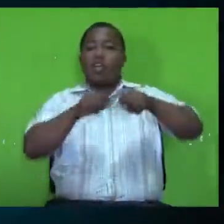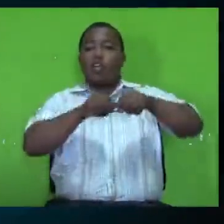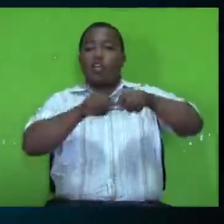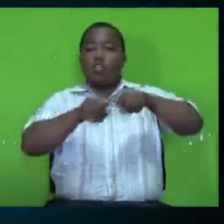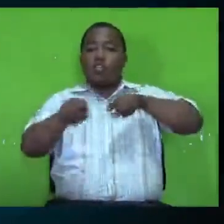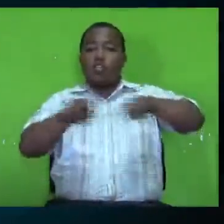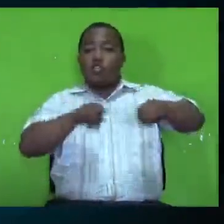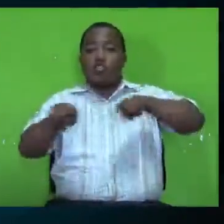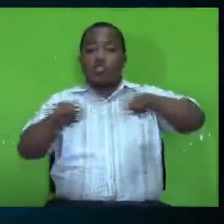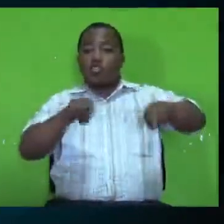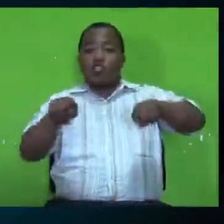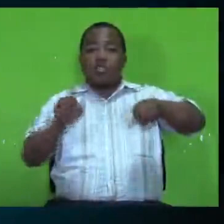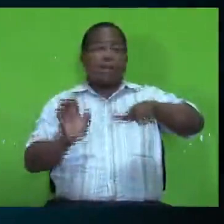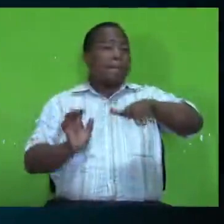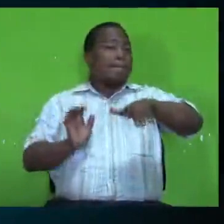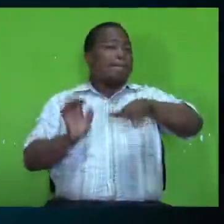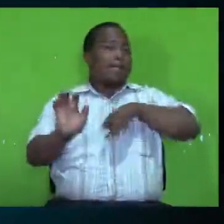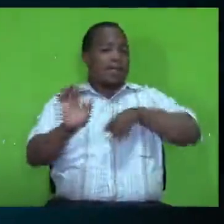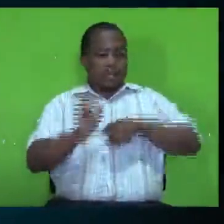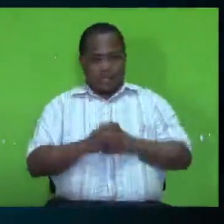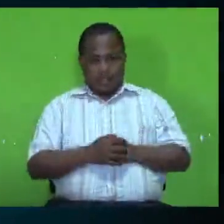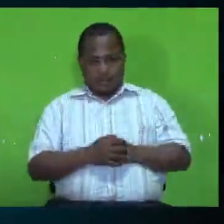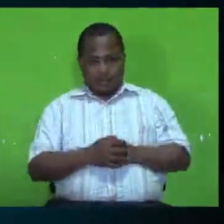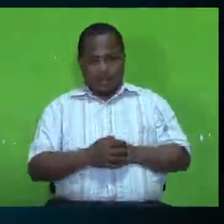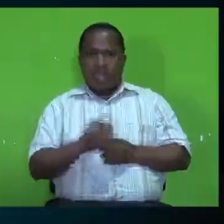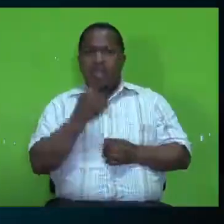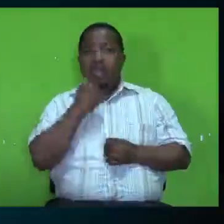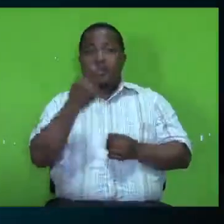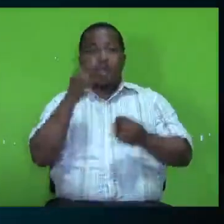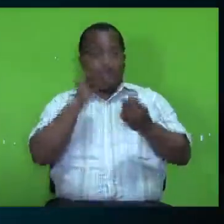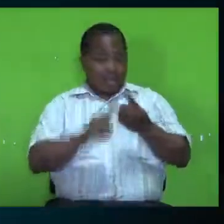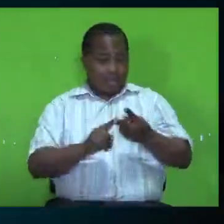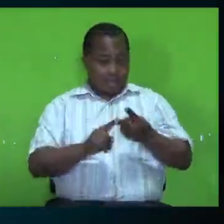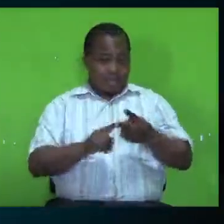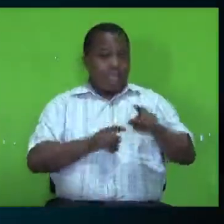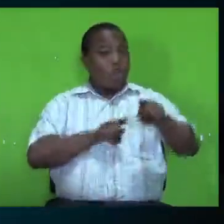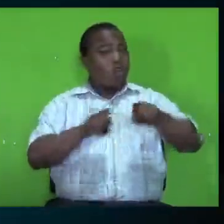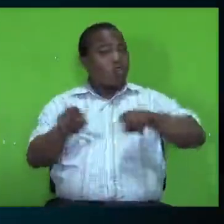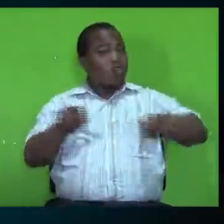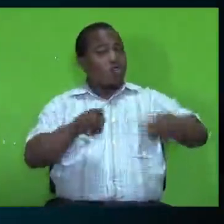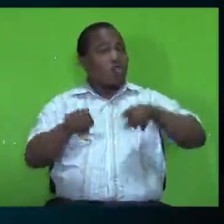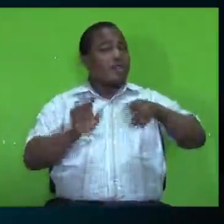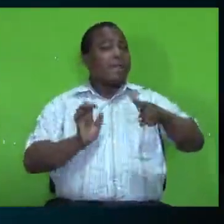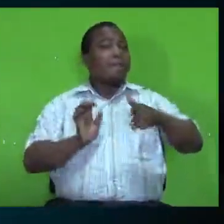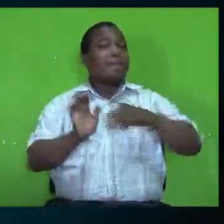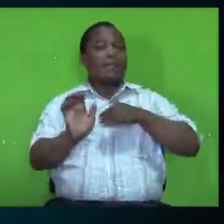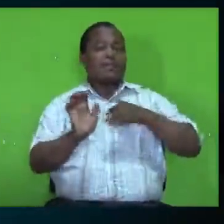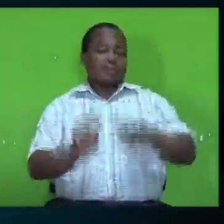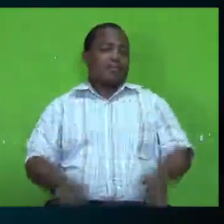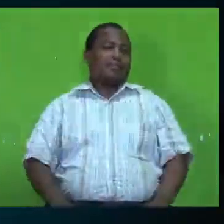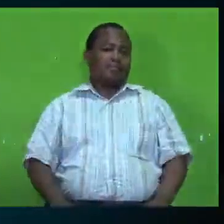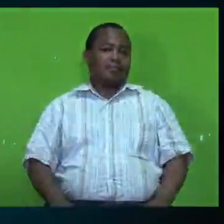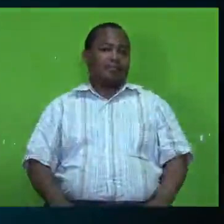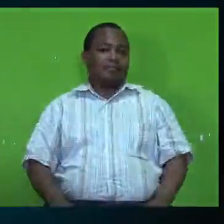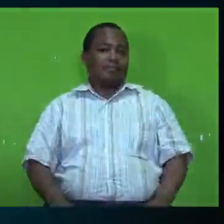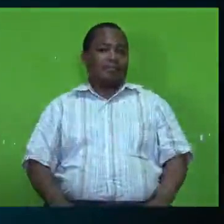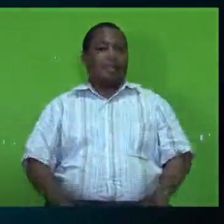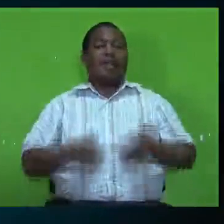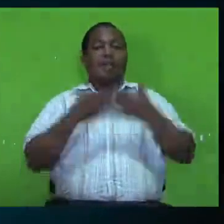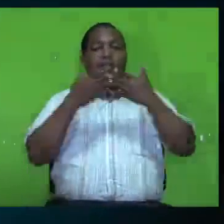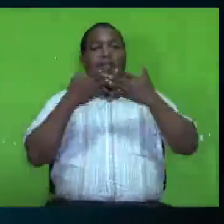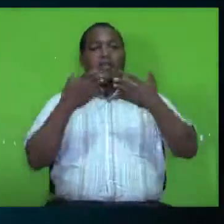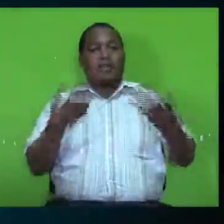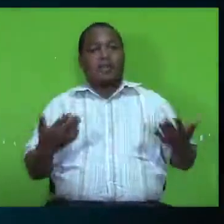roots pressure. Say again, please. Roots pressure.